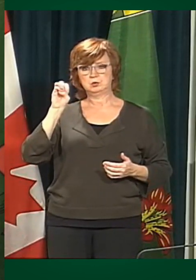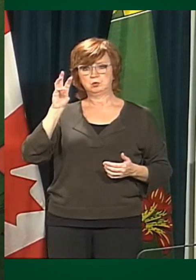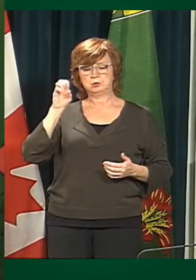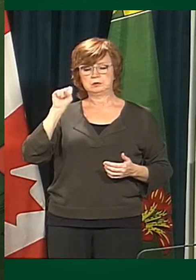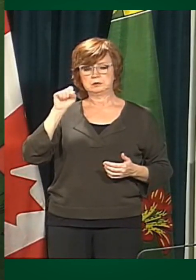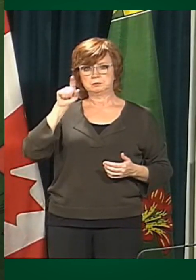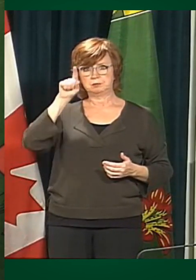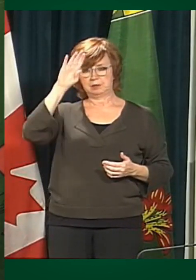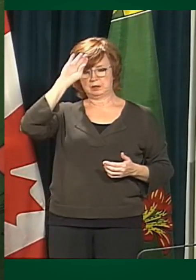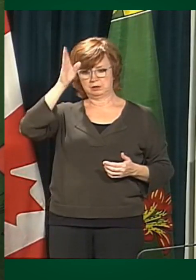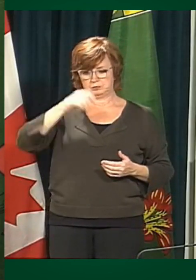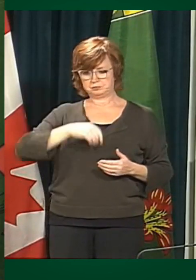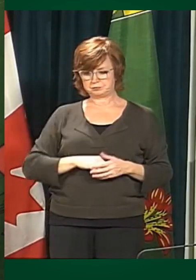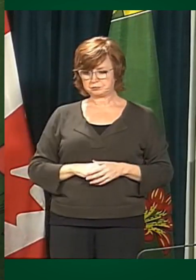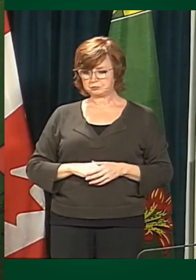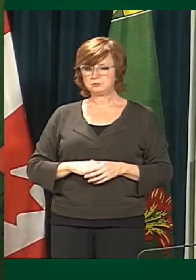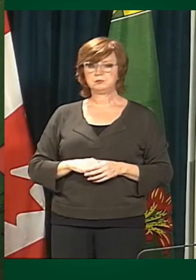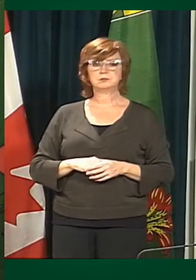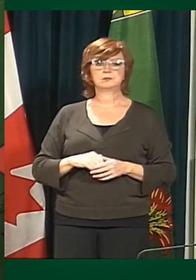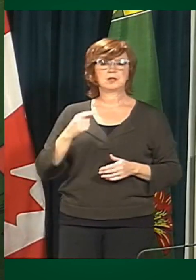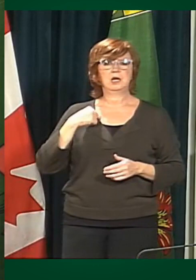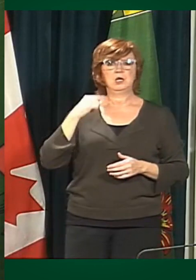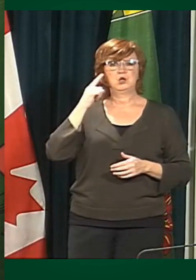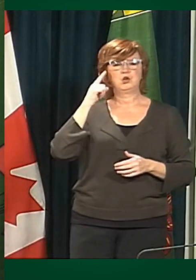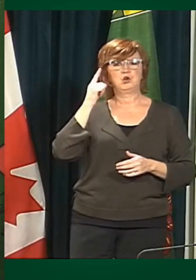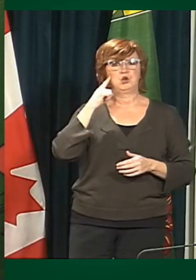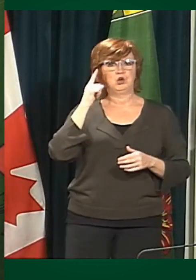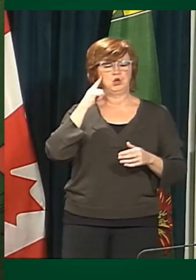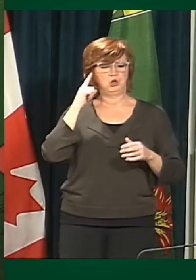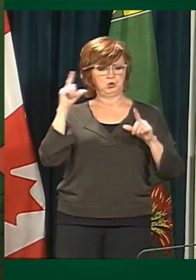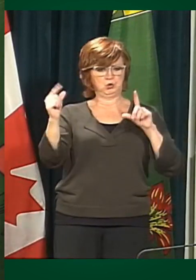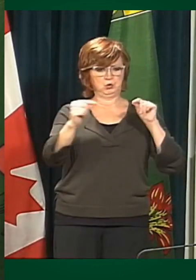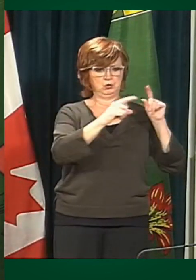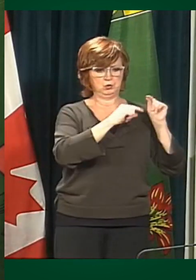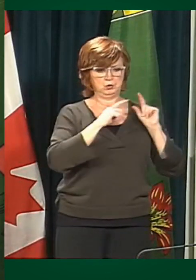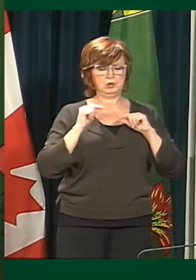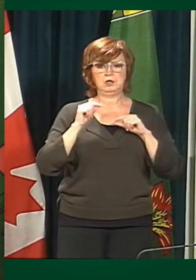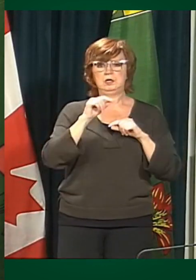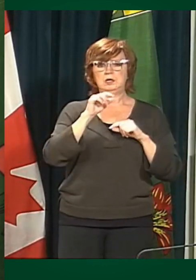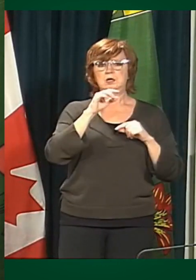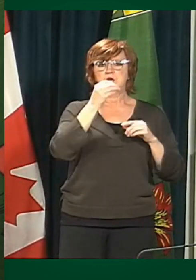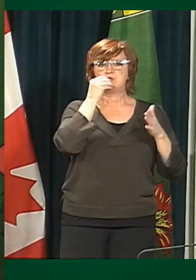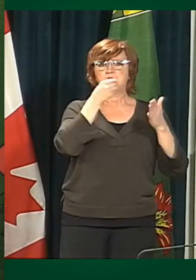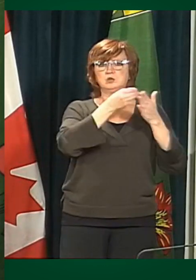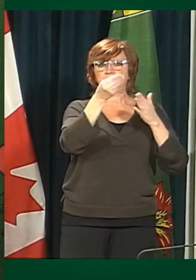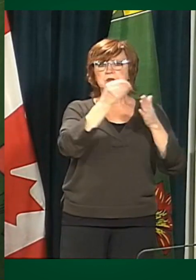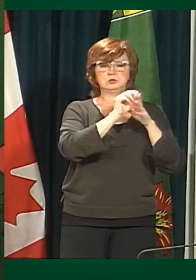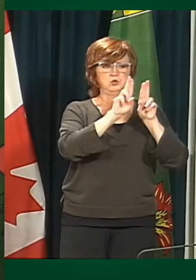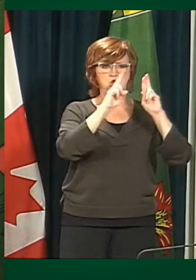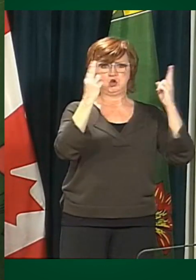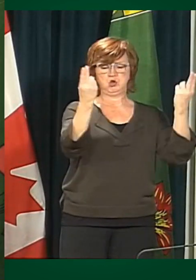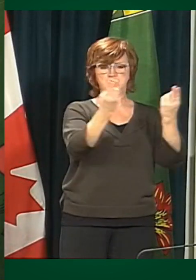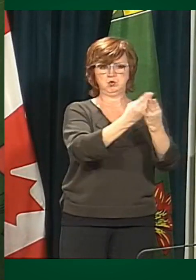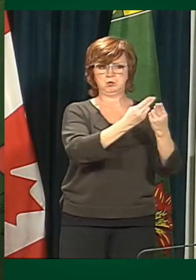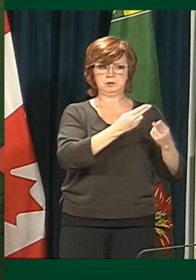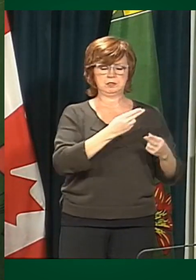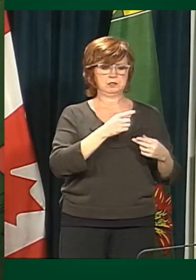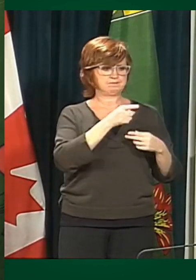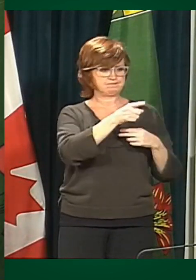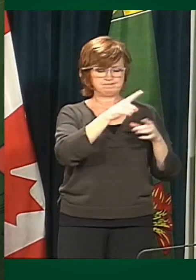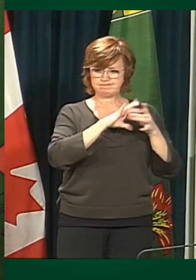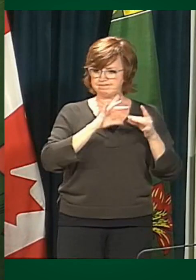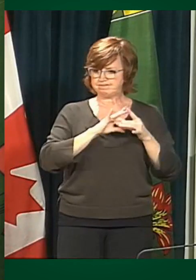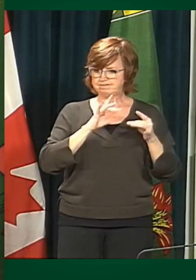Hi, we're hearing from a grocery store union that some of their members say physical distancing rules aren't being followed and that there are too many people